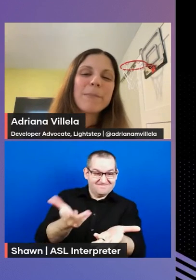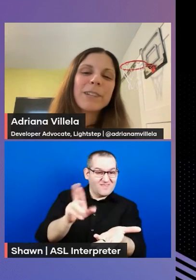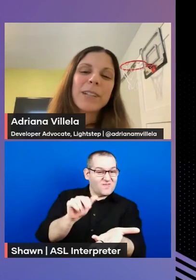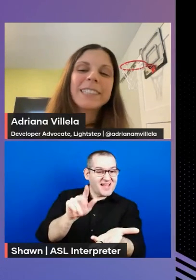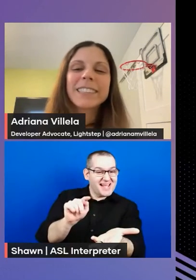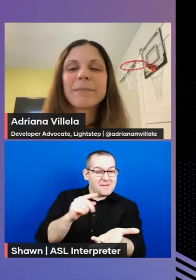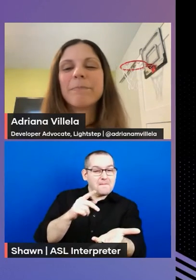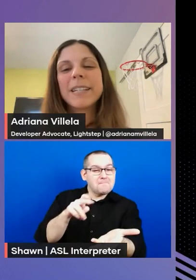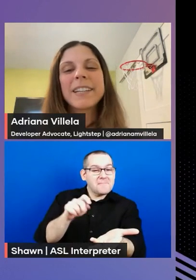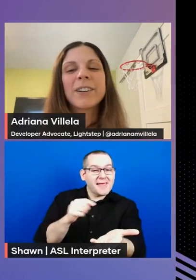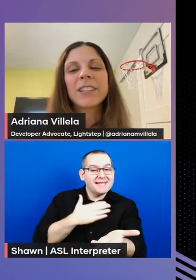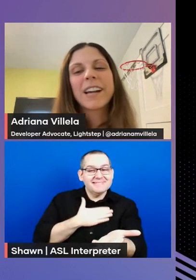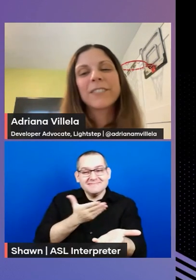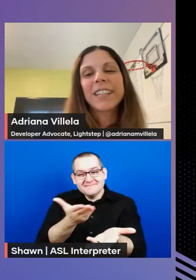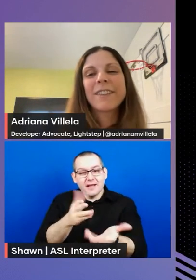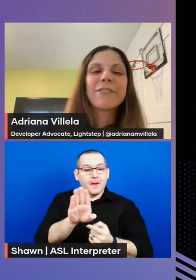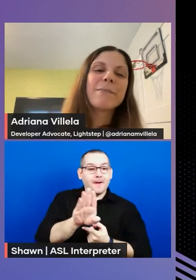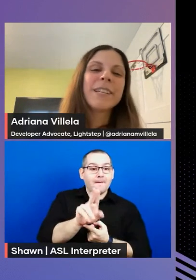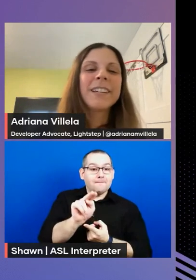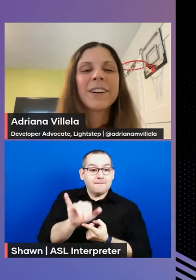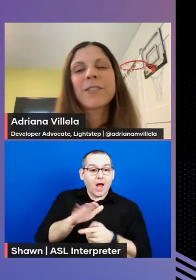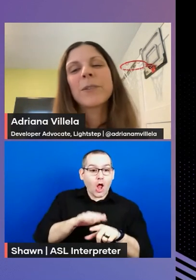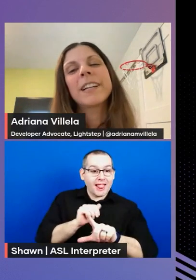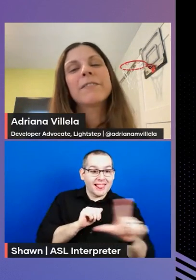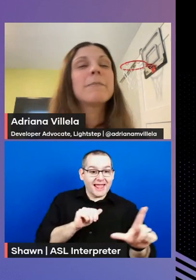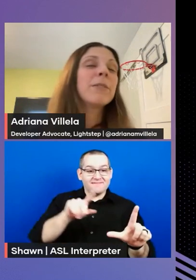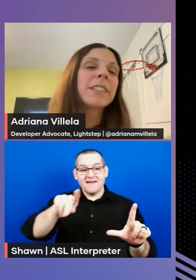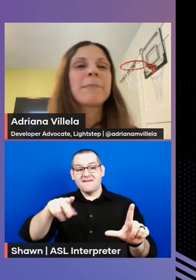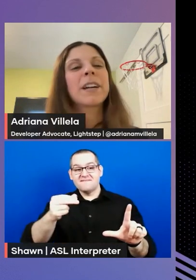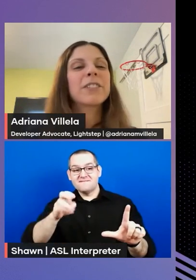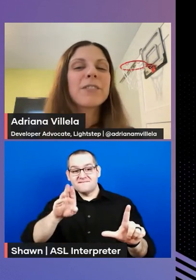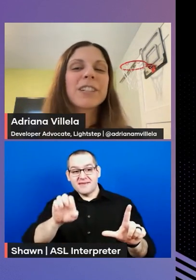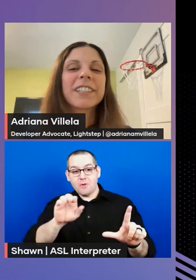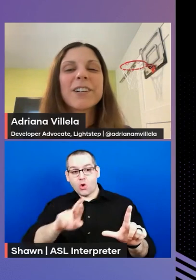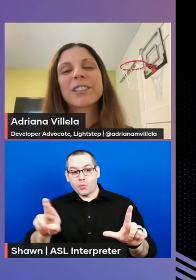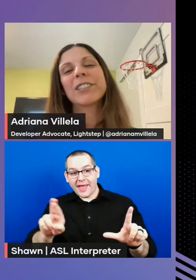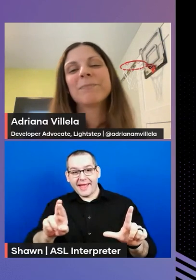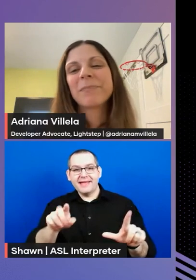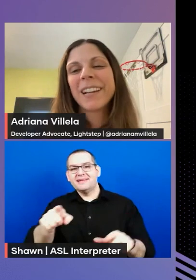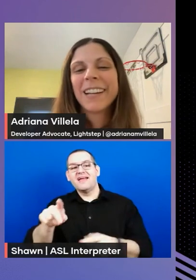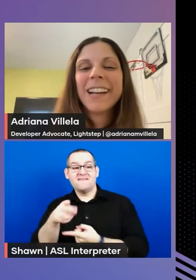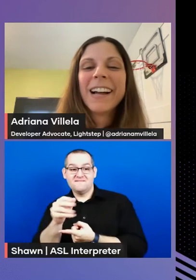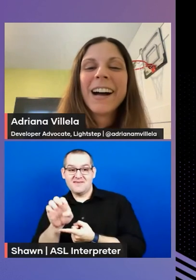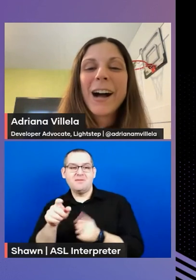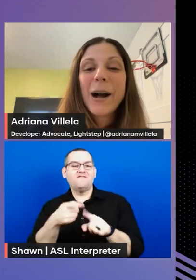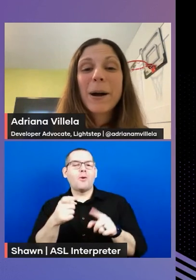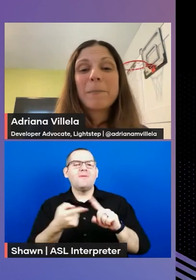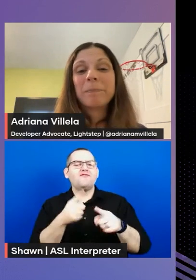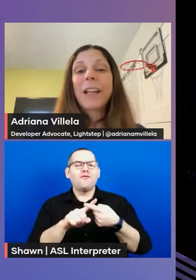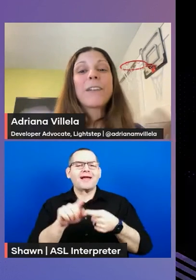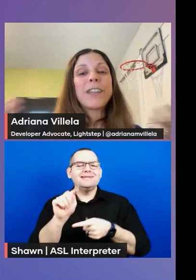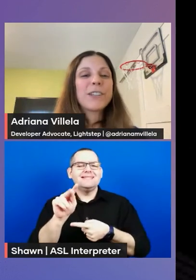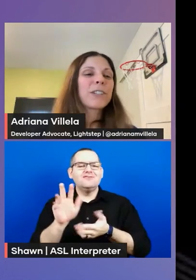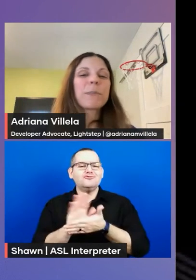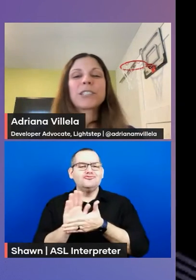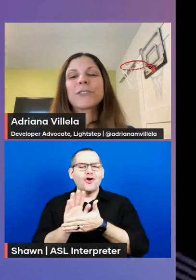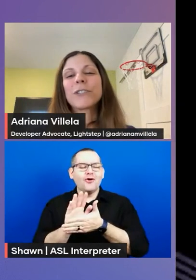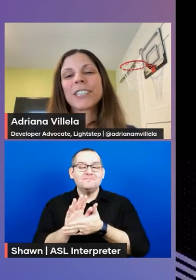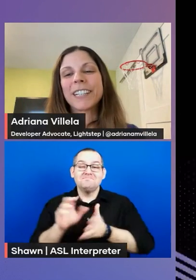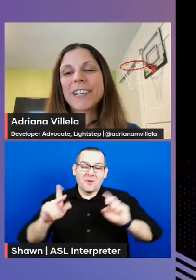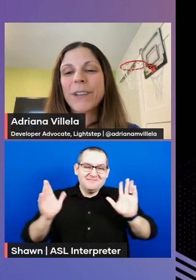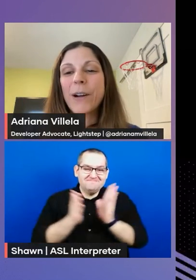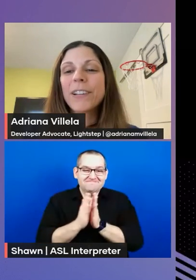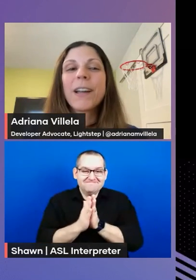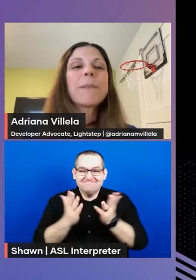are my pet rats, Bunny on the left and Phoebe on the right. Phoebe was named after the Friends character. Thank you so much